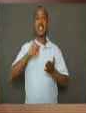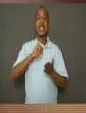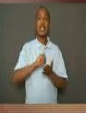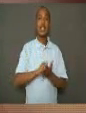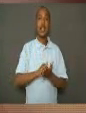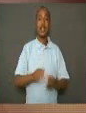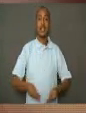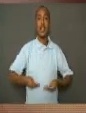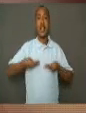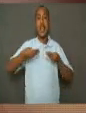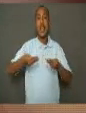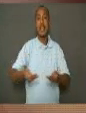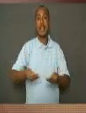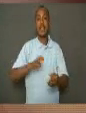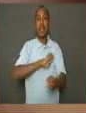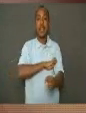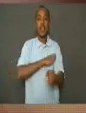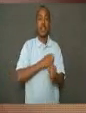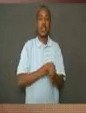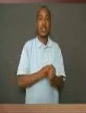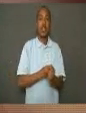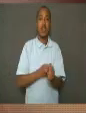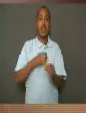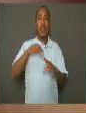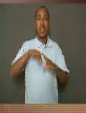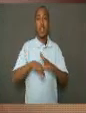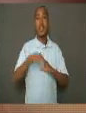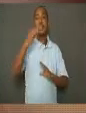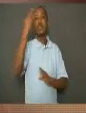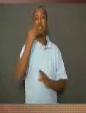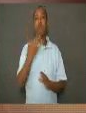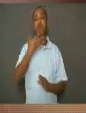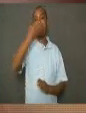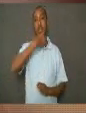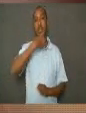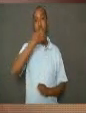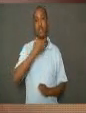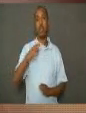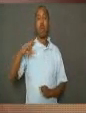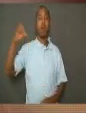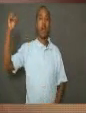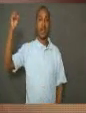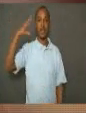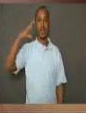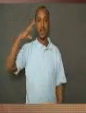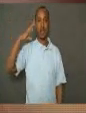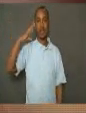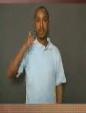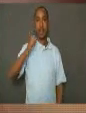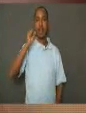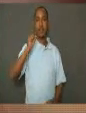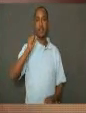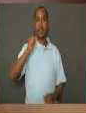that releases energy in the form of heat or light as